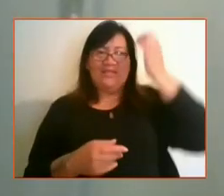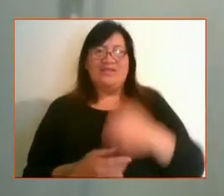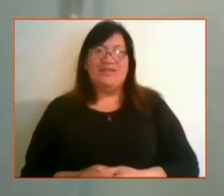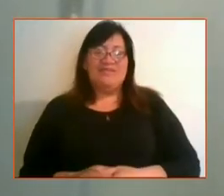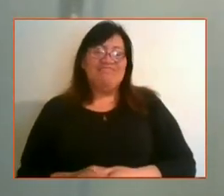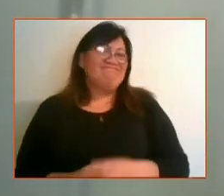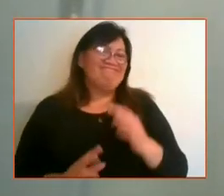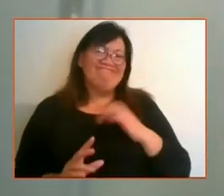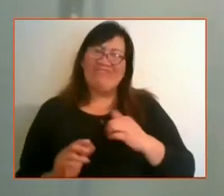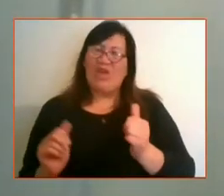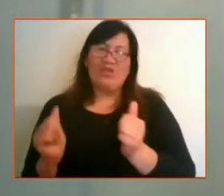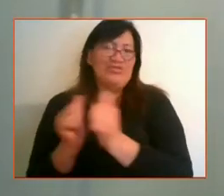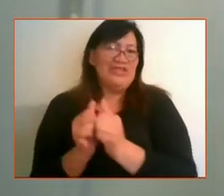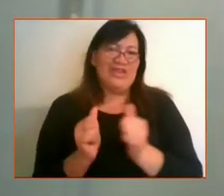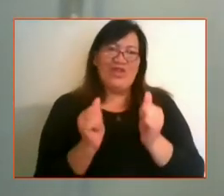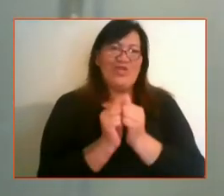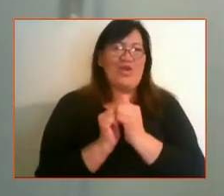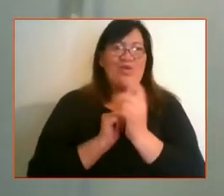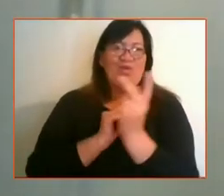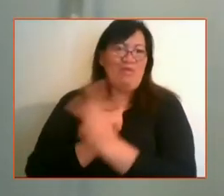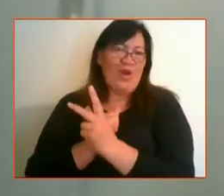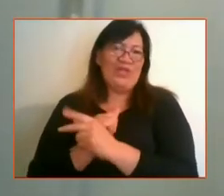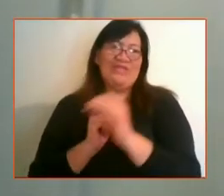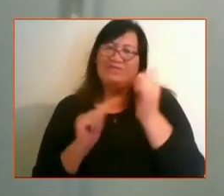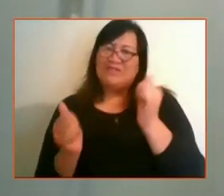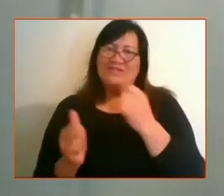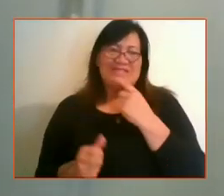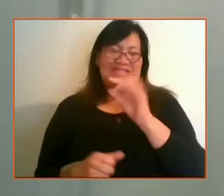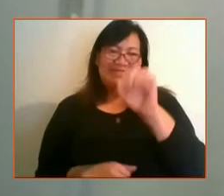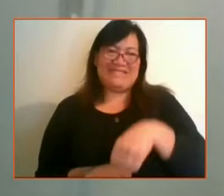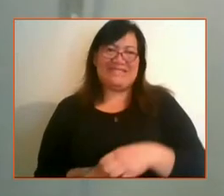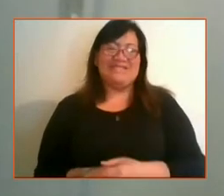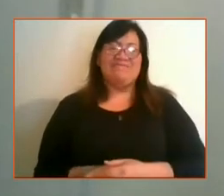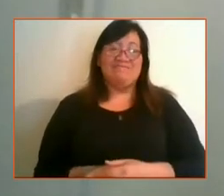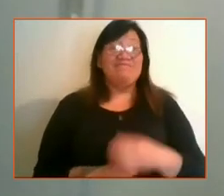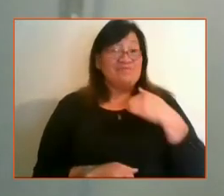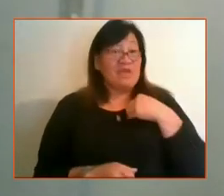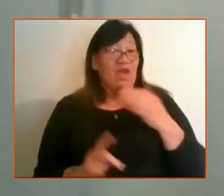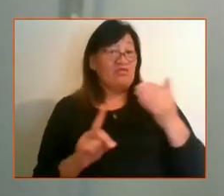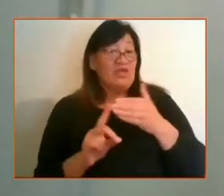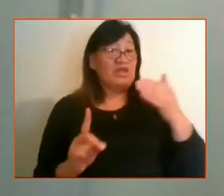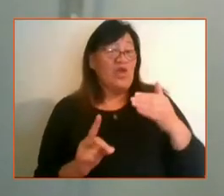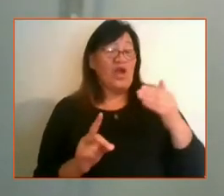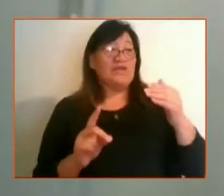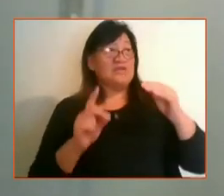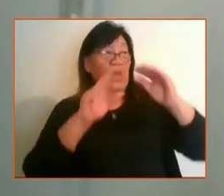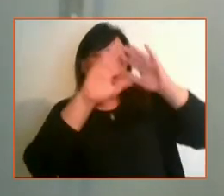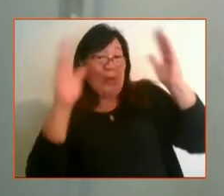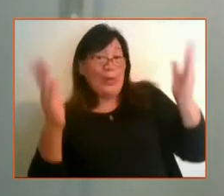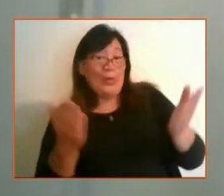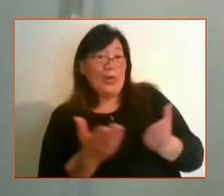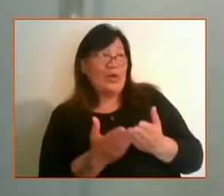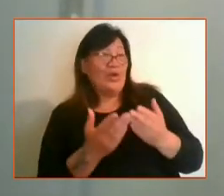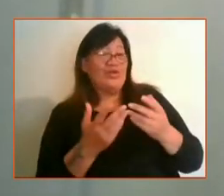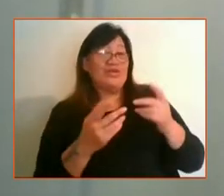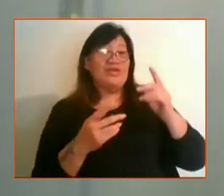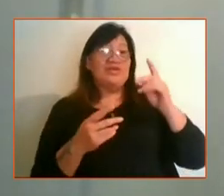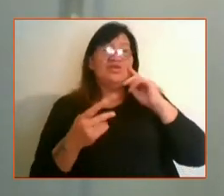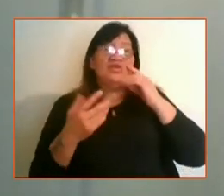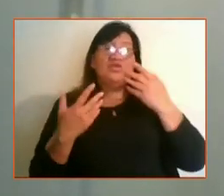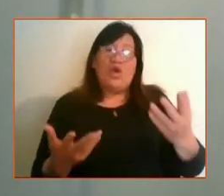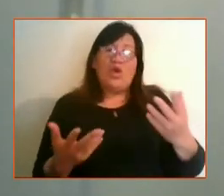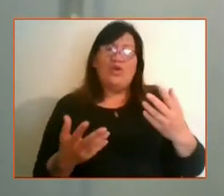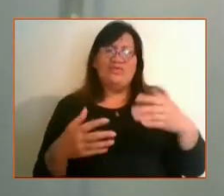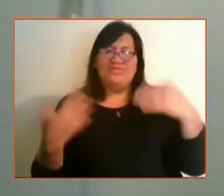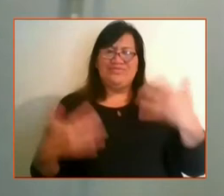with much of what's been said already, but what I recognise is that globally, The art sector has been heavily impacted